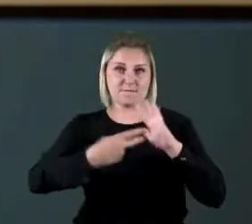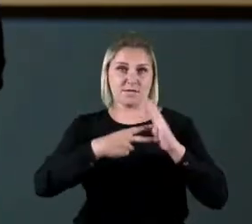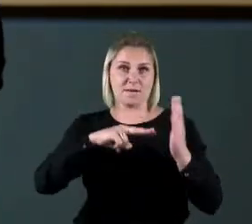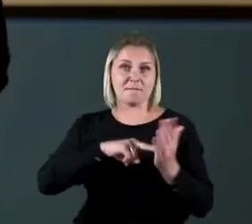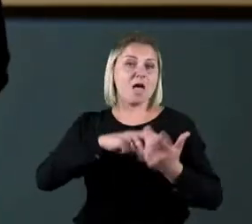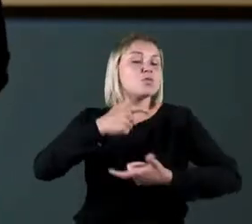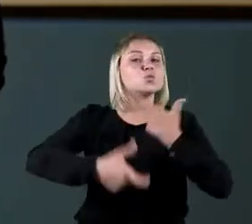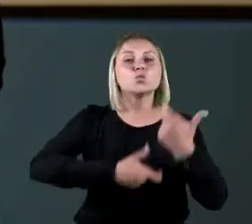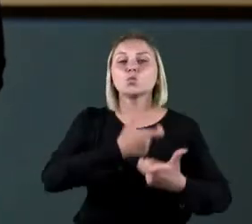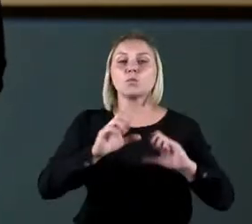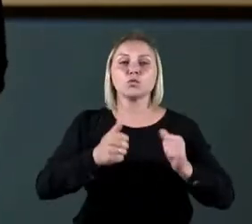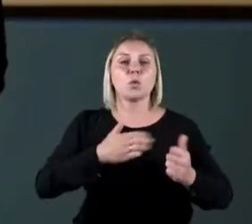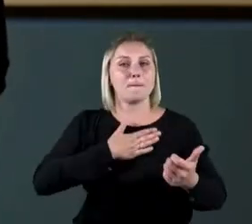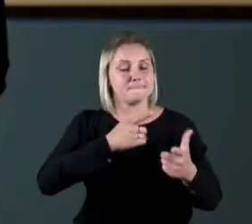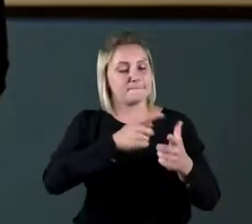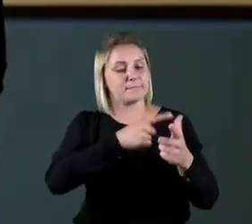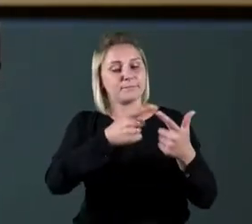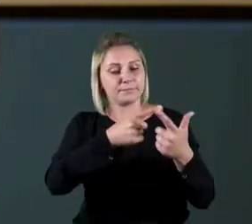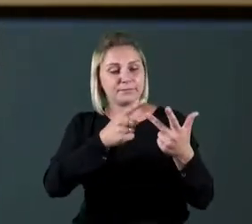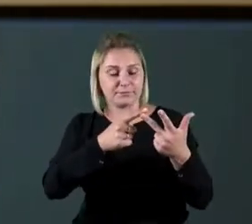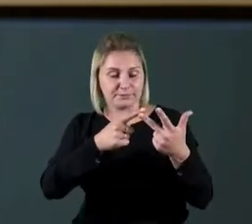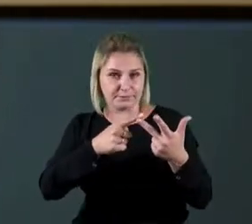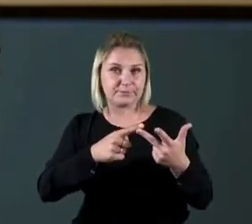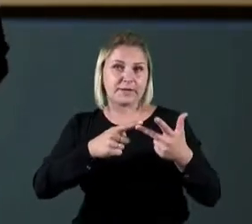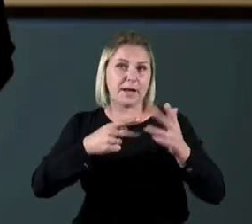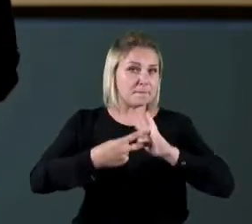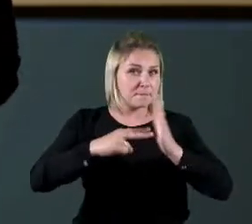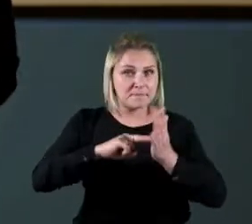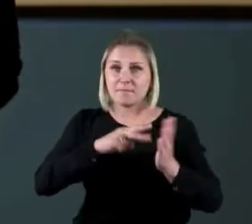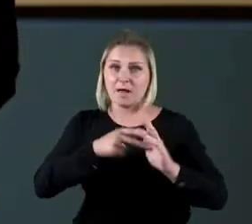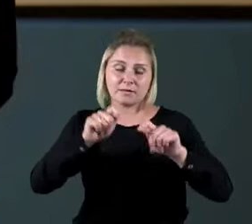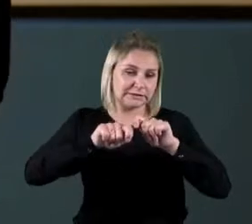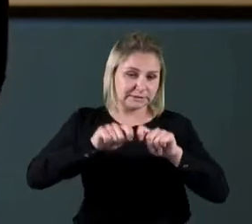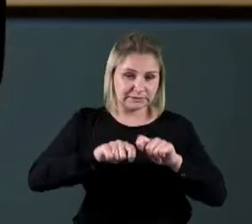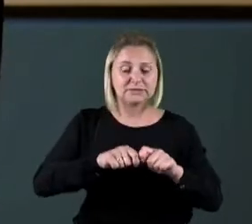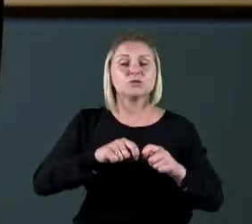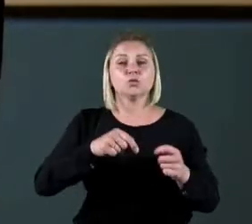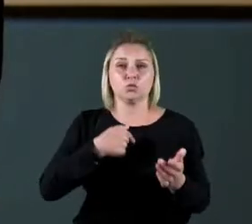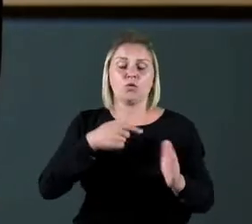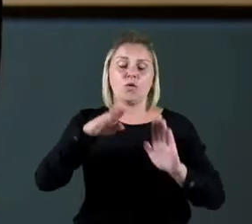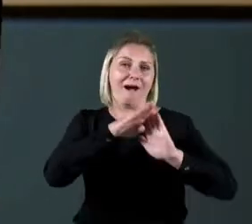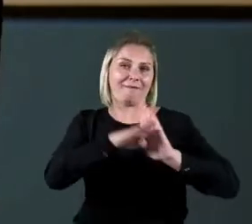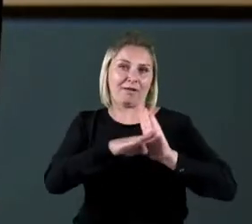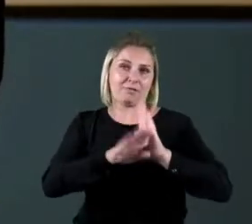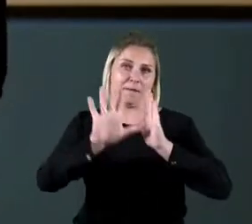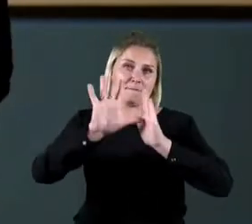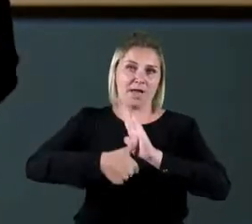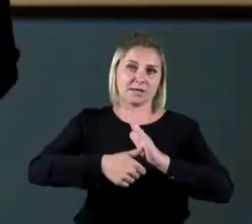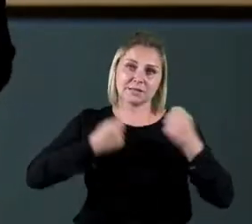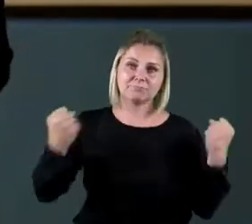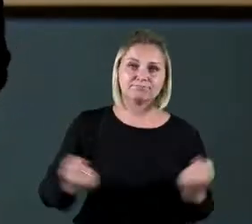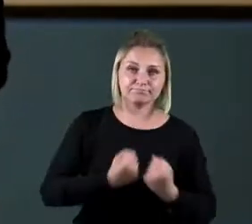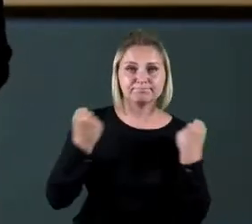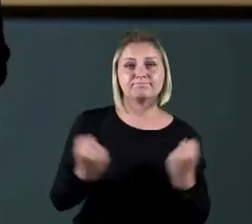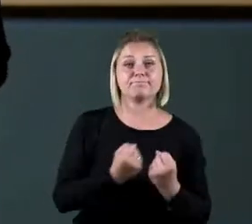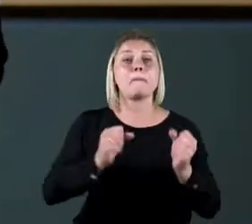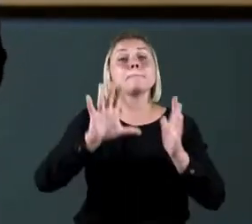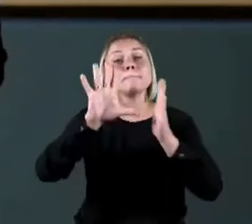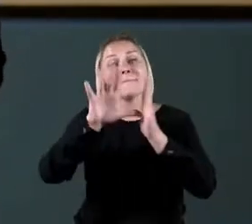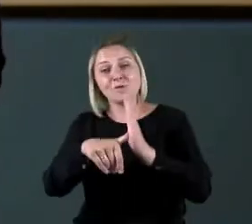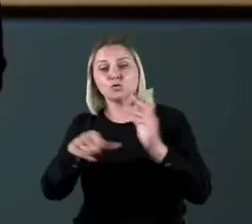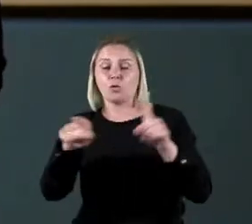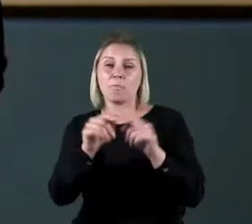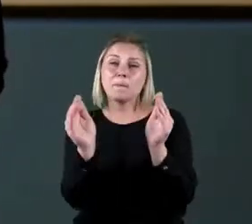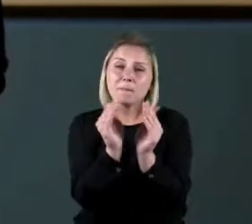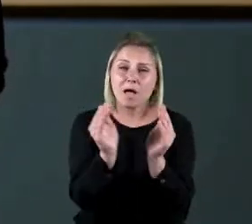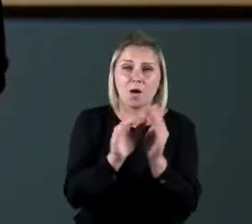with our urban agenda, with the agenda of the villages and cities of Catalonia. We've undergone,